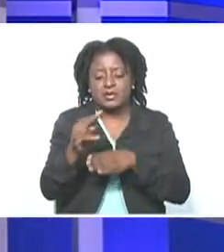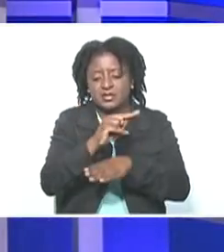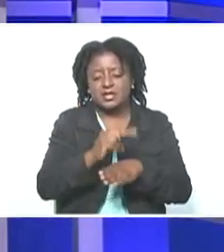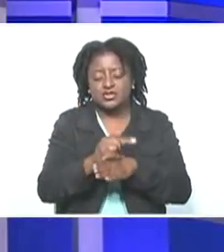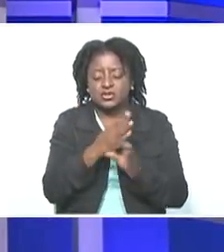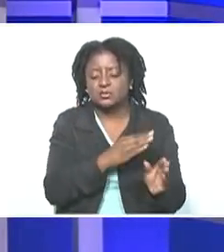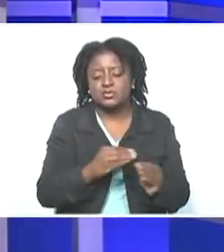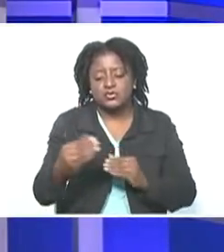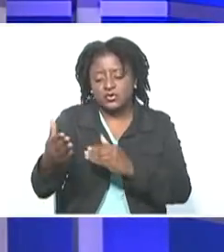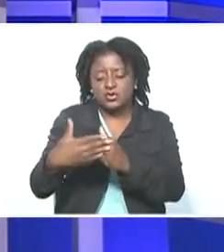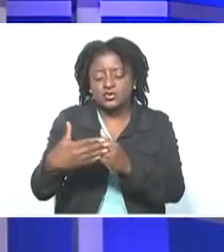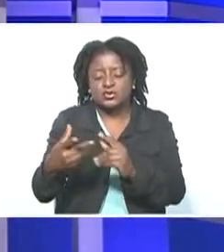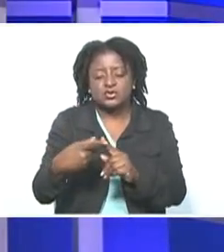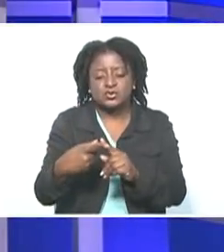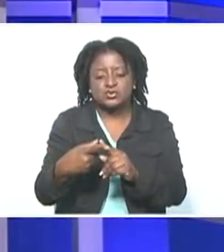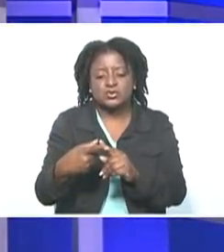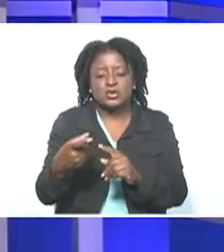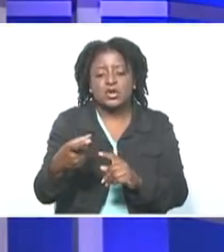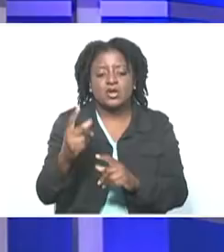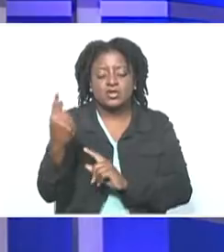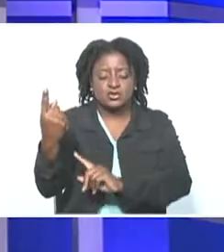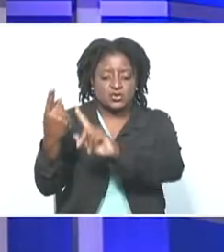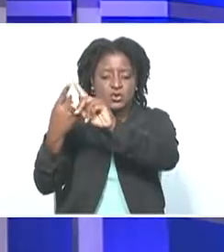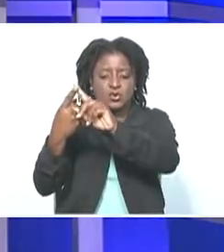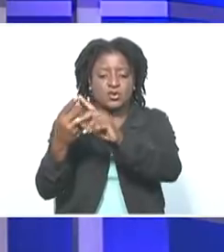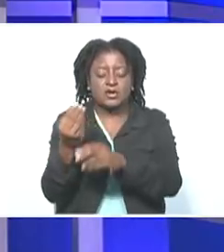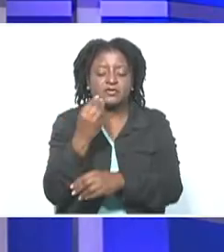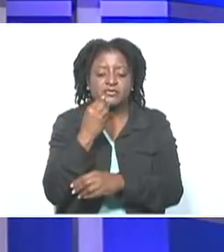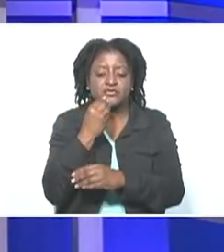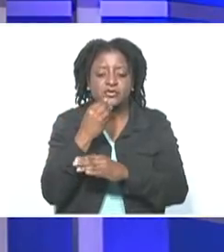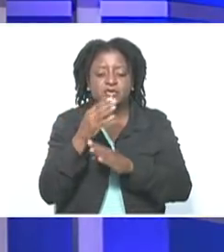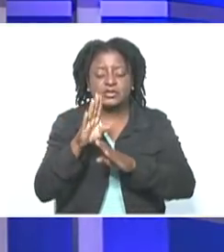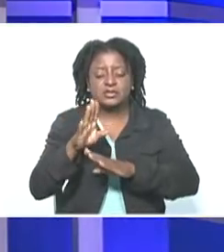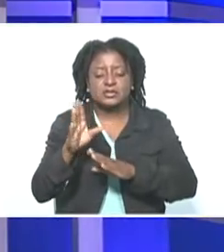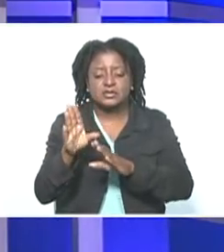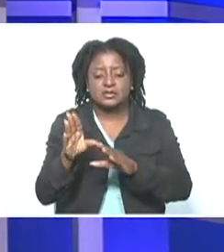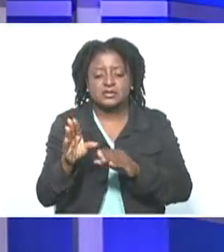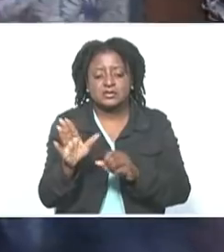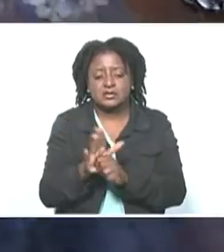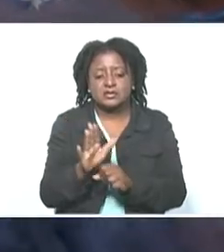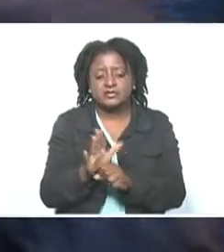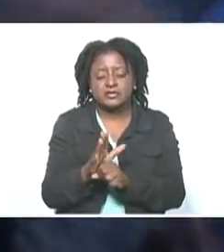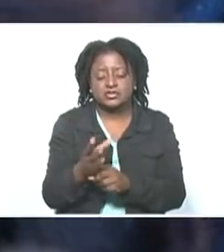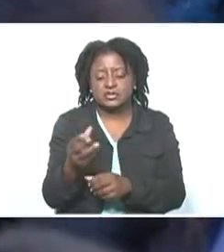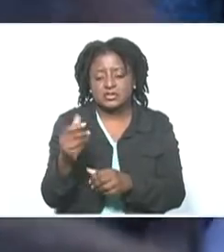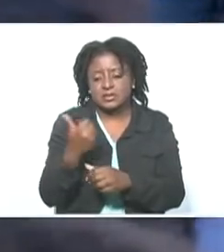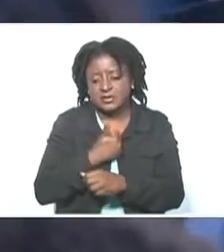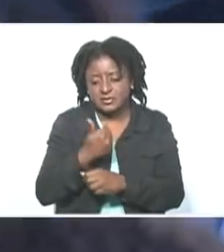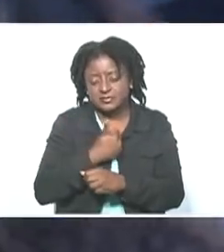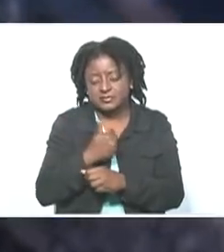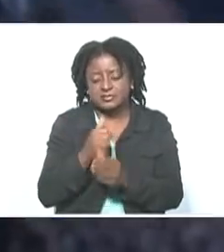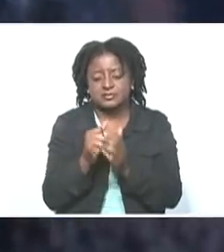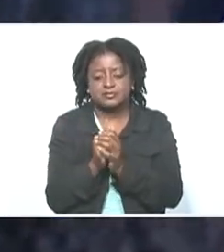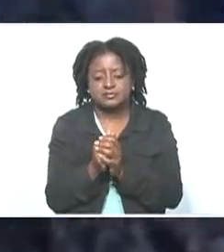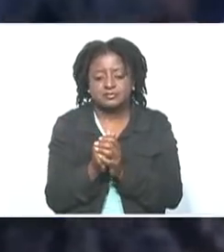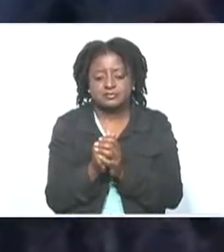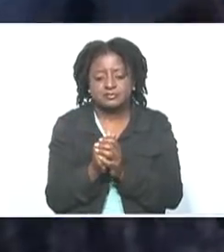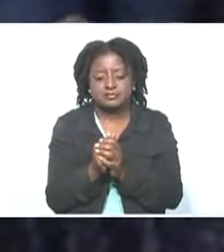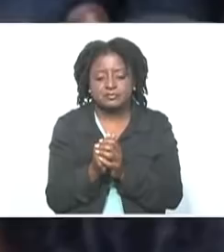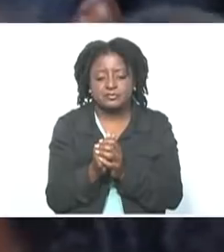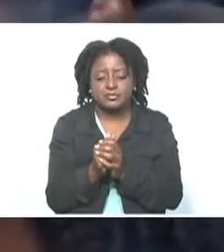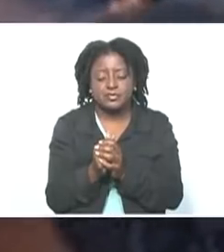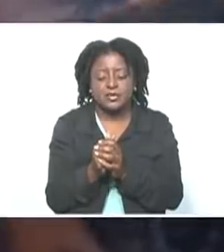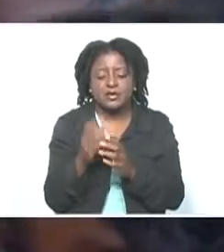its long-held goal of food sufficiency. Tashina Robinson-Blair reports. Scores of farmers,